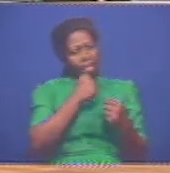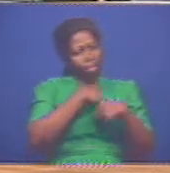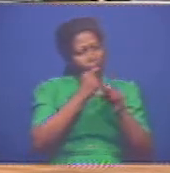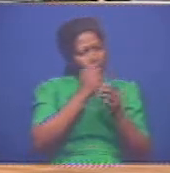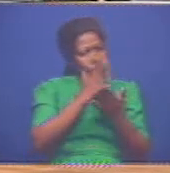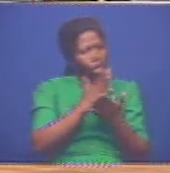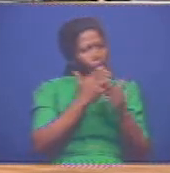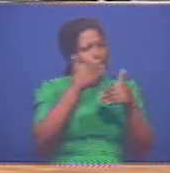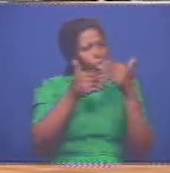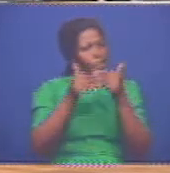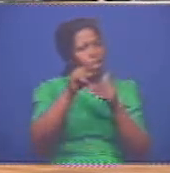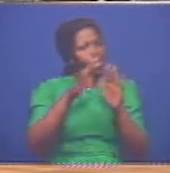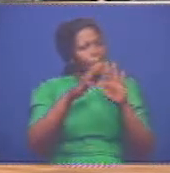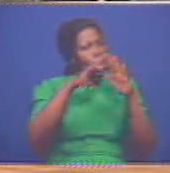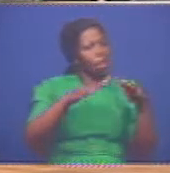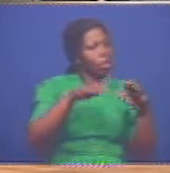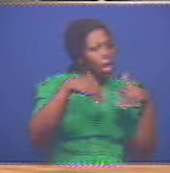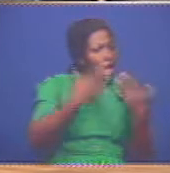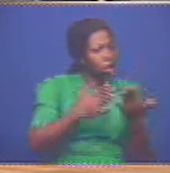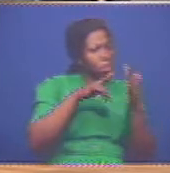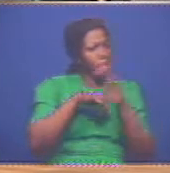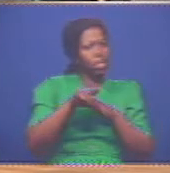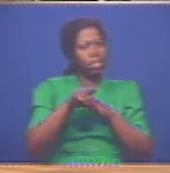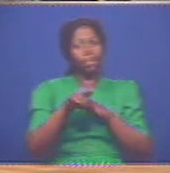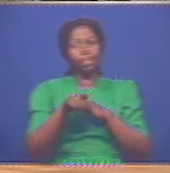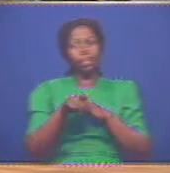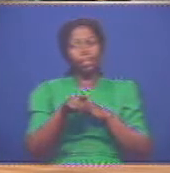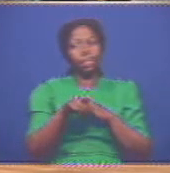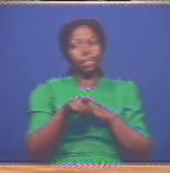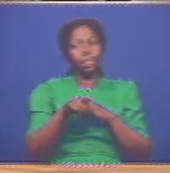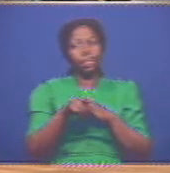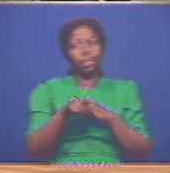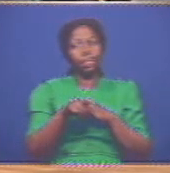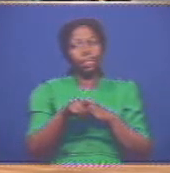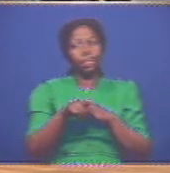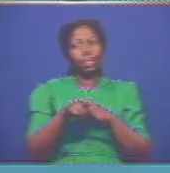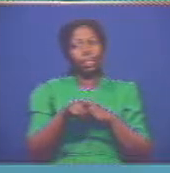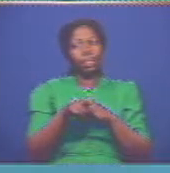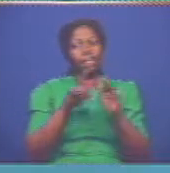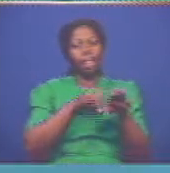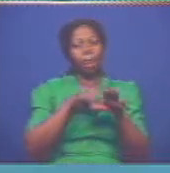these units in the face of serious land grabbing?